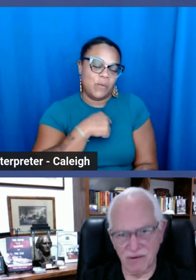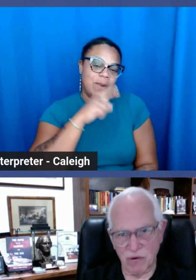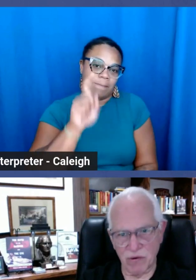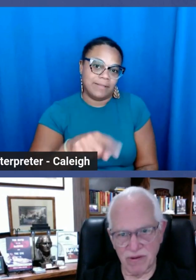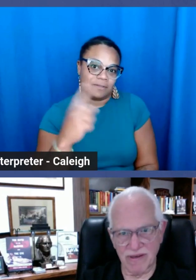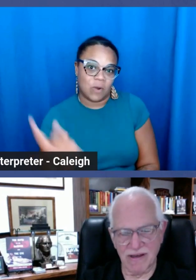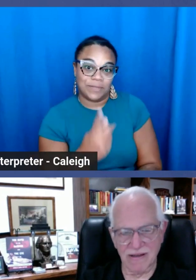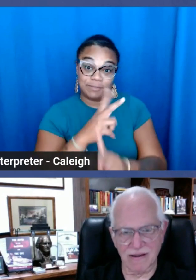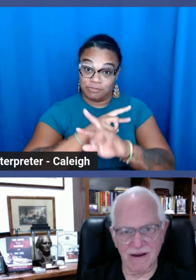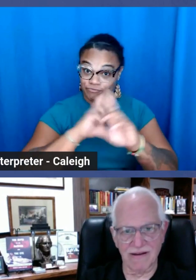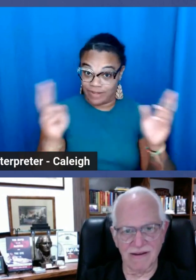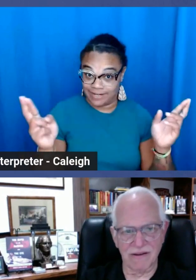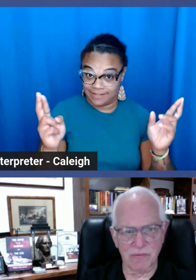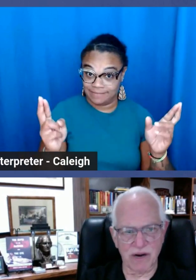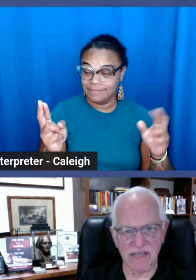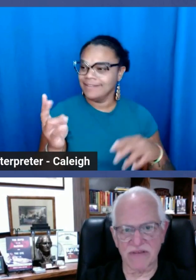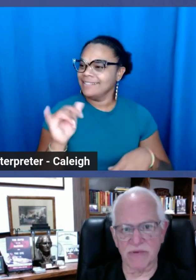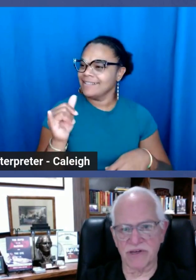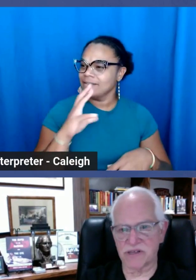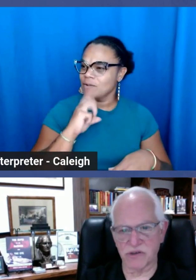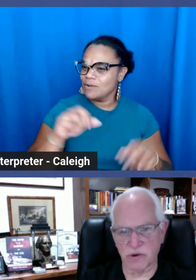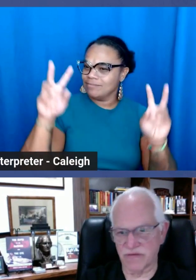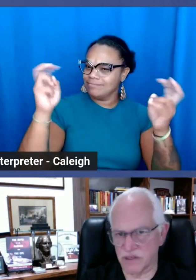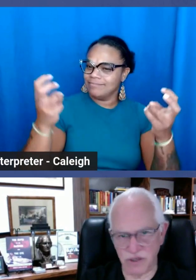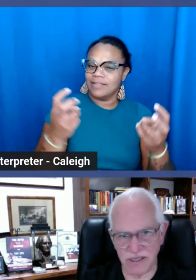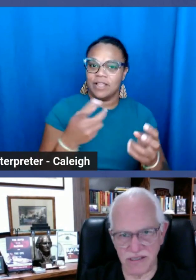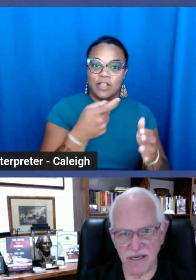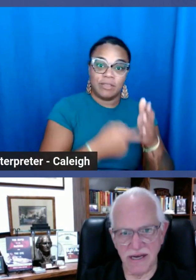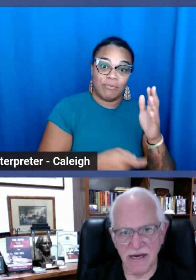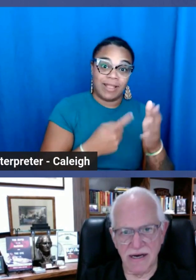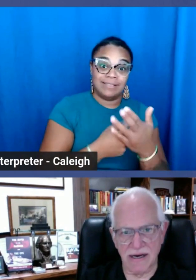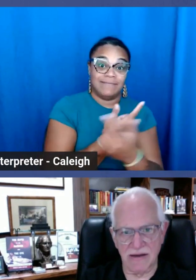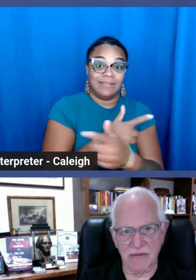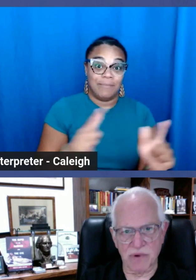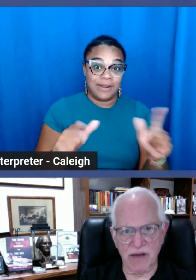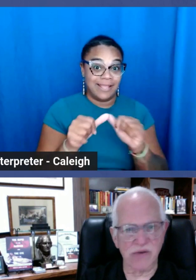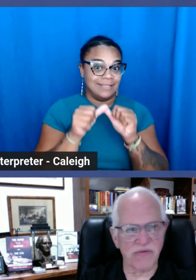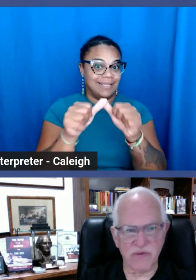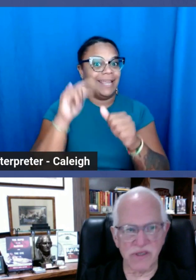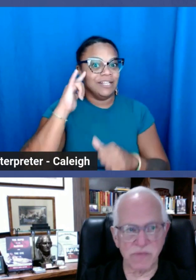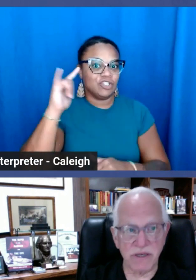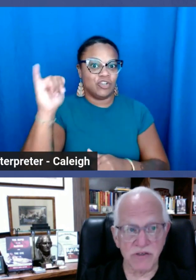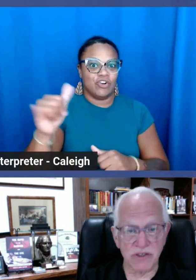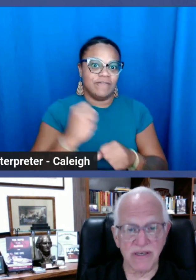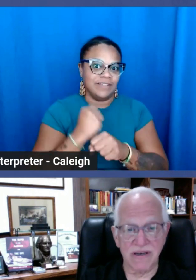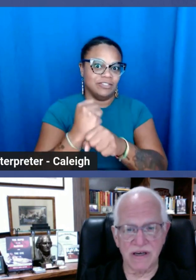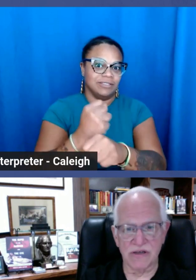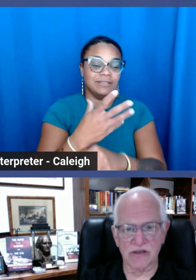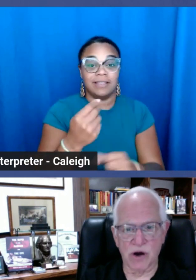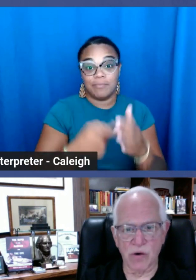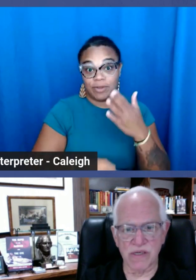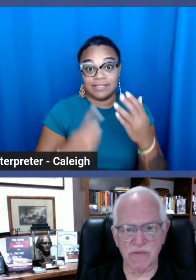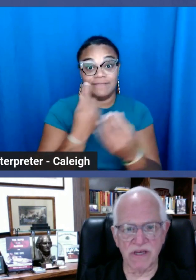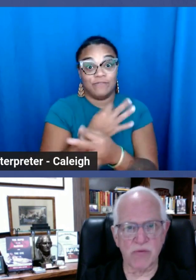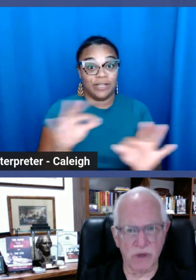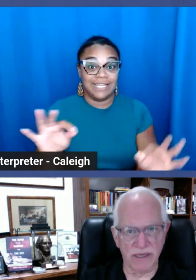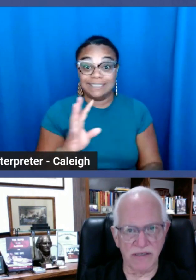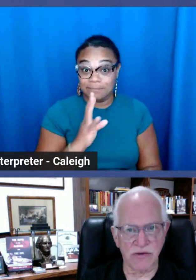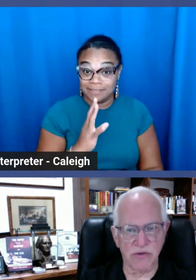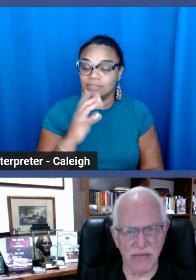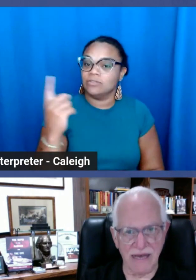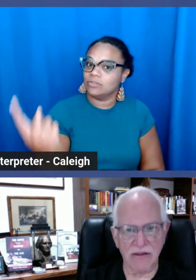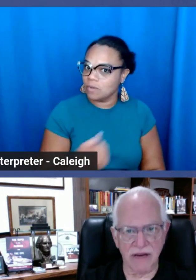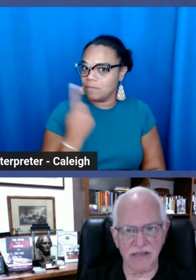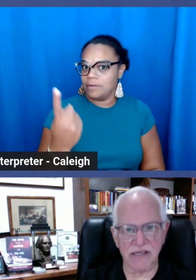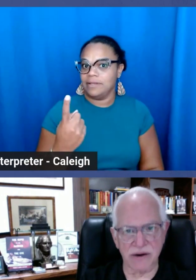the old line that the price of liberty is eternal vigilance. The price of free speech is always being willing